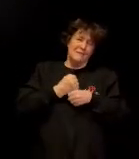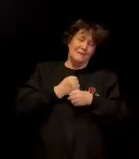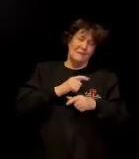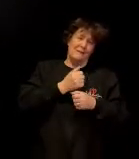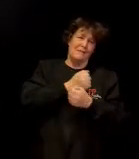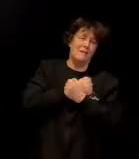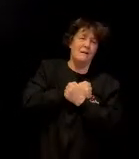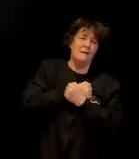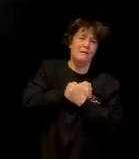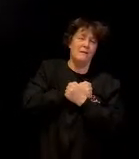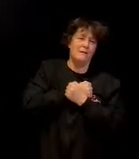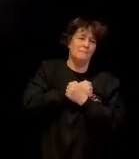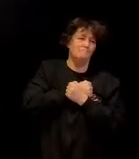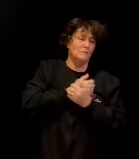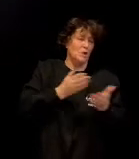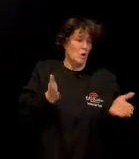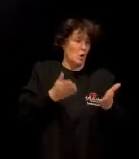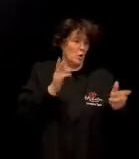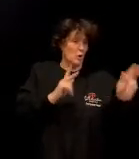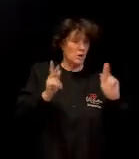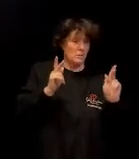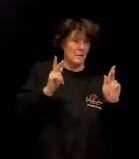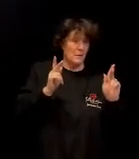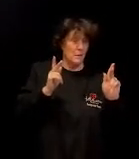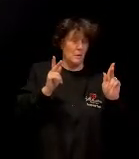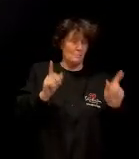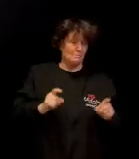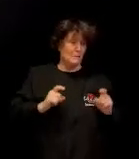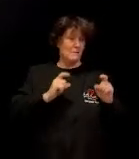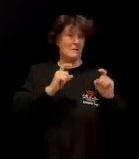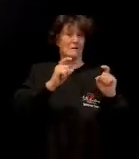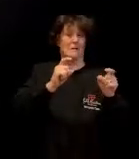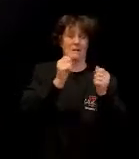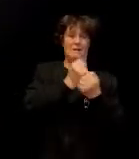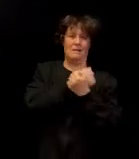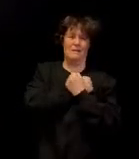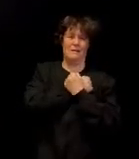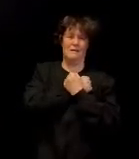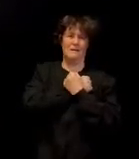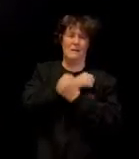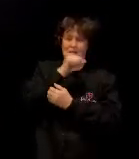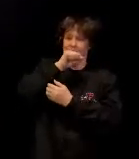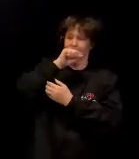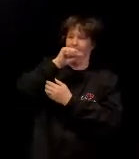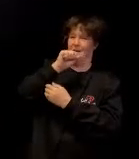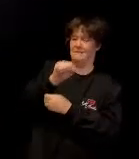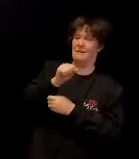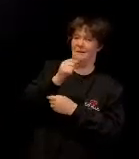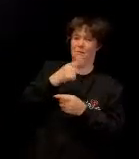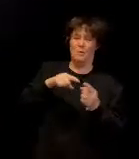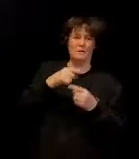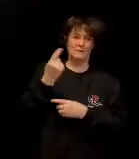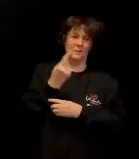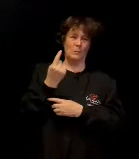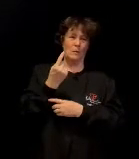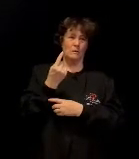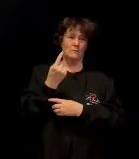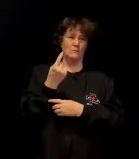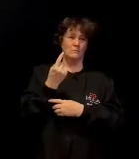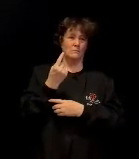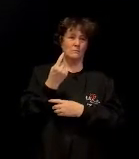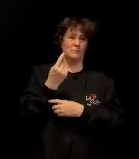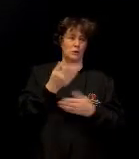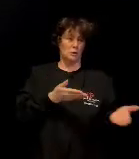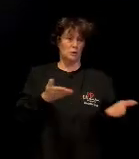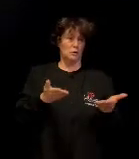can serve people, encourage them. That's what it's about, amen? Yeah. I love it when someone is able to encourage me. Whose water is this? Is